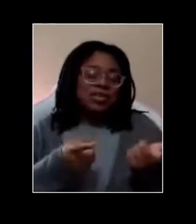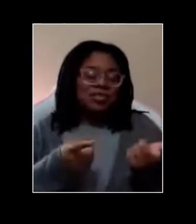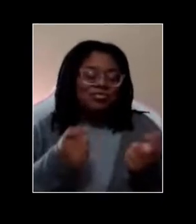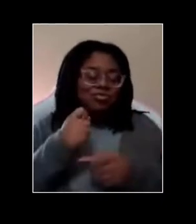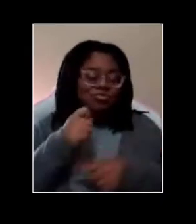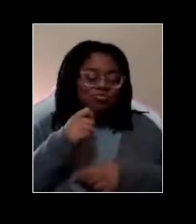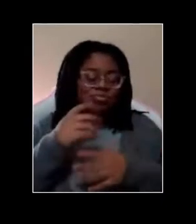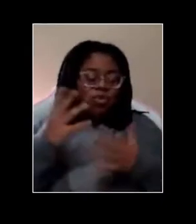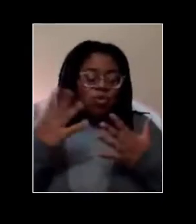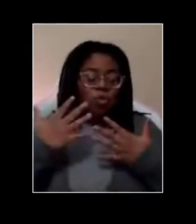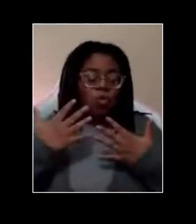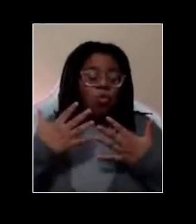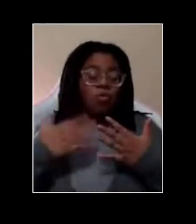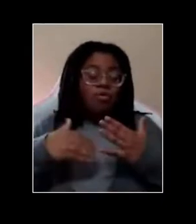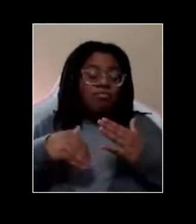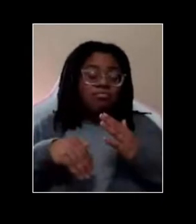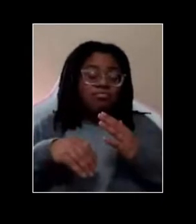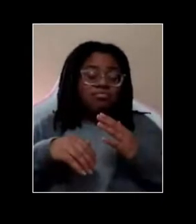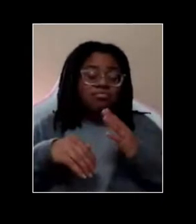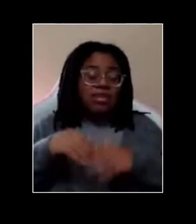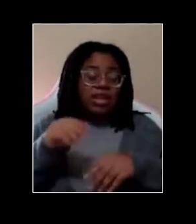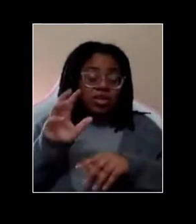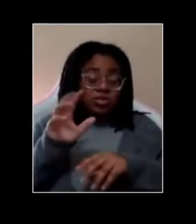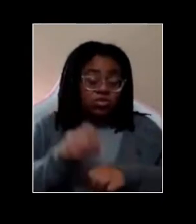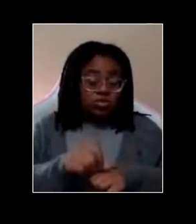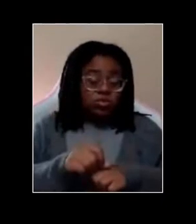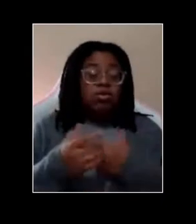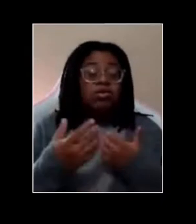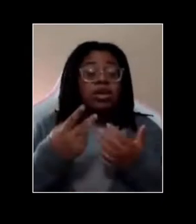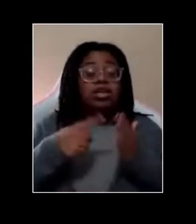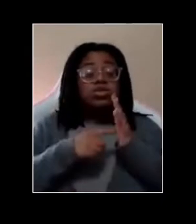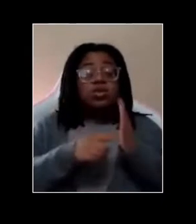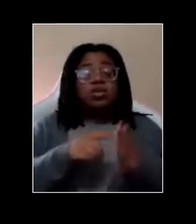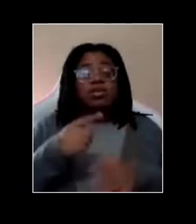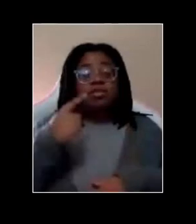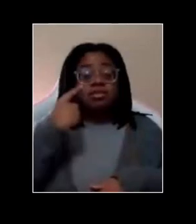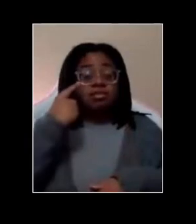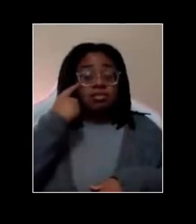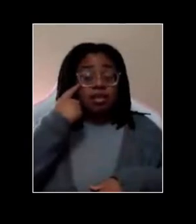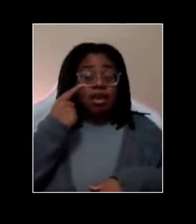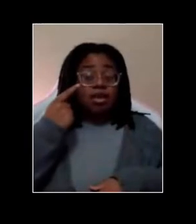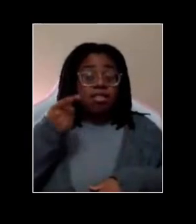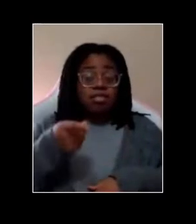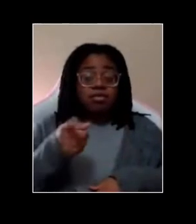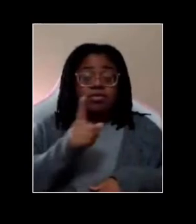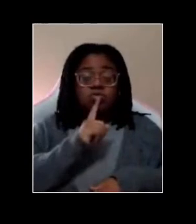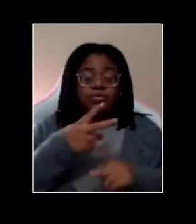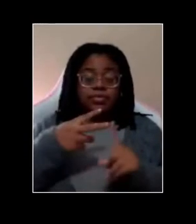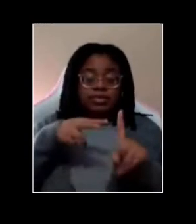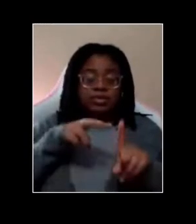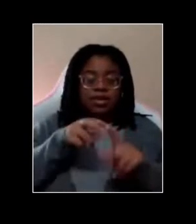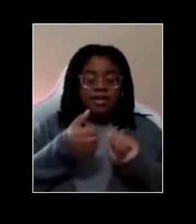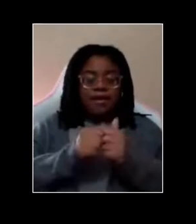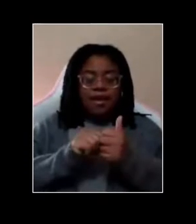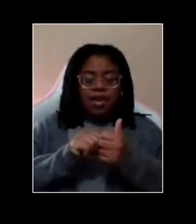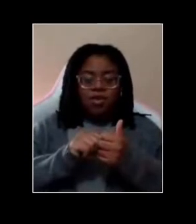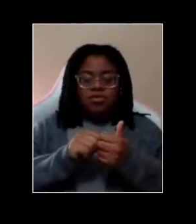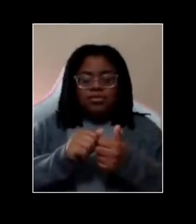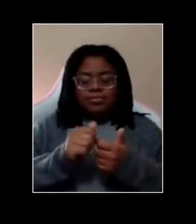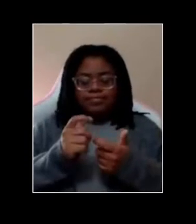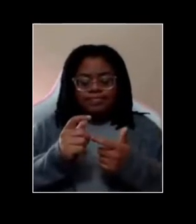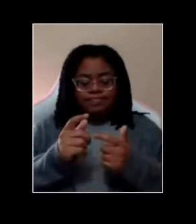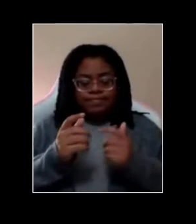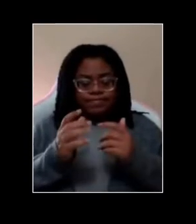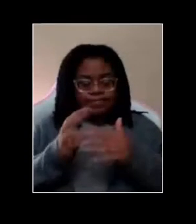let's venture out onto a trail. So I show this because I think it really puts into perspective how context-dependent vulnerabilities